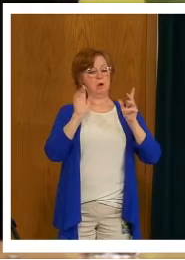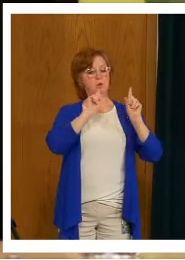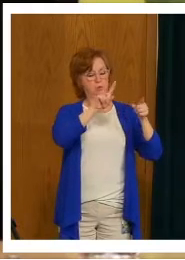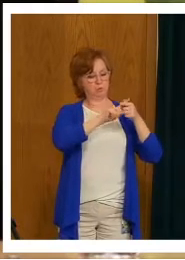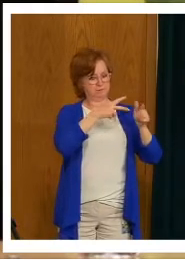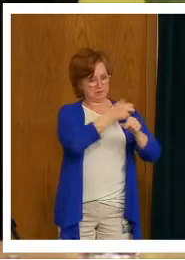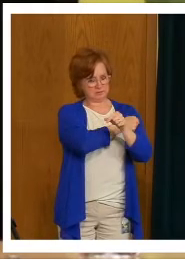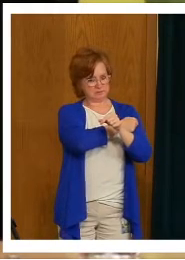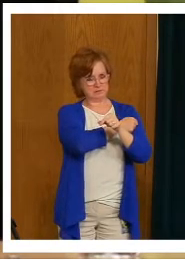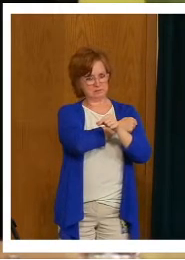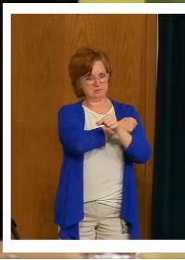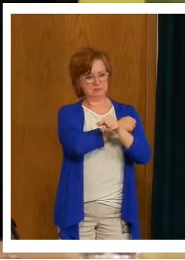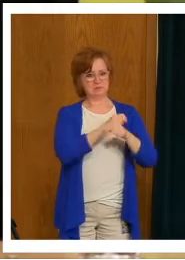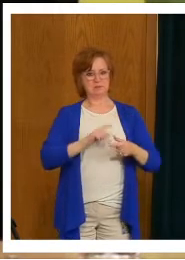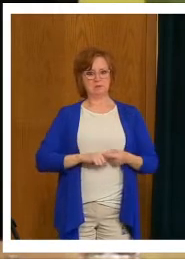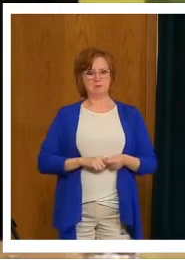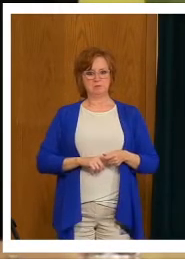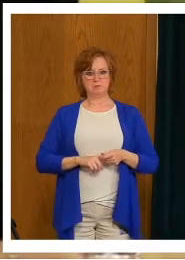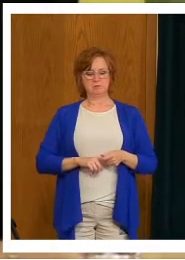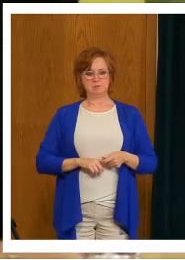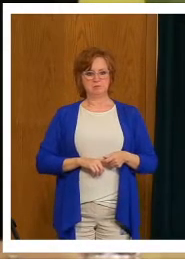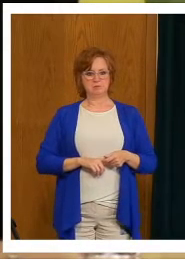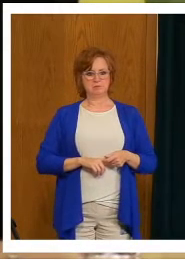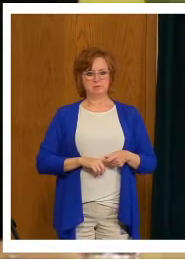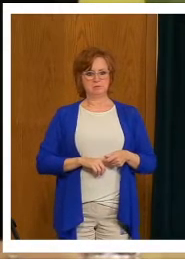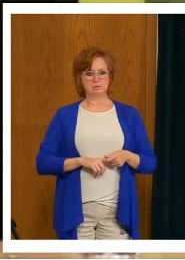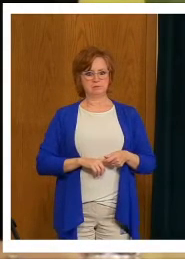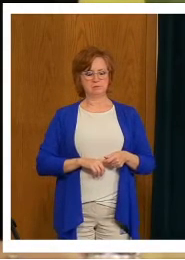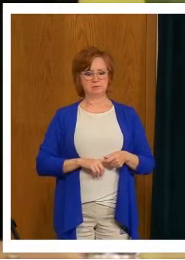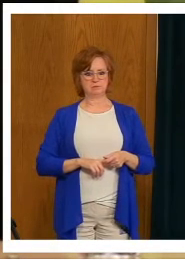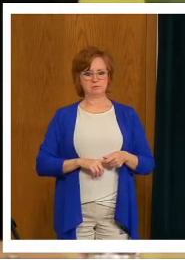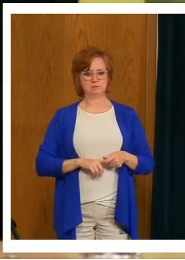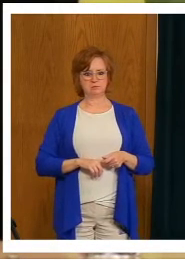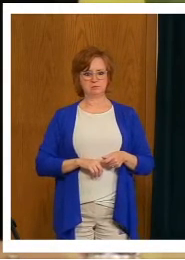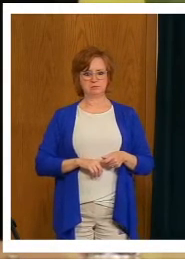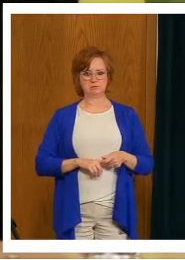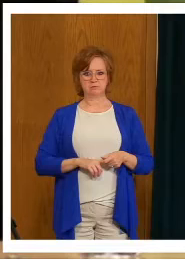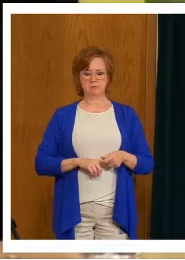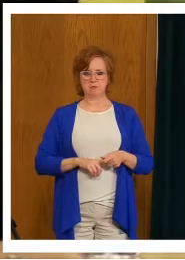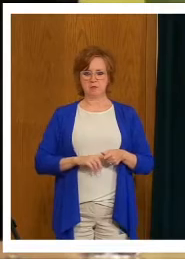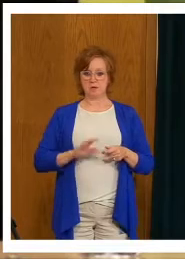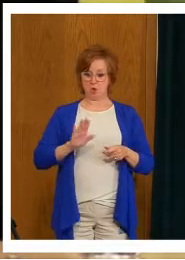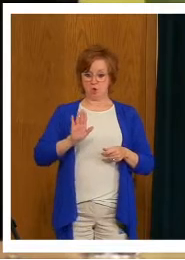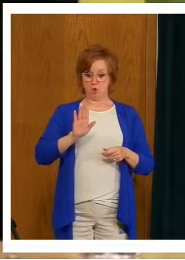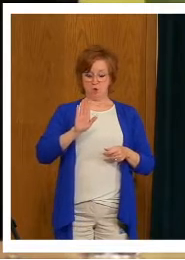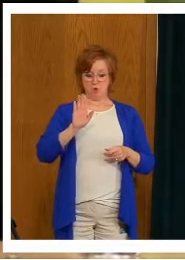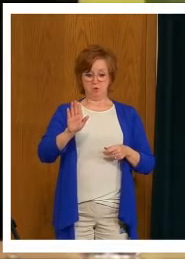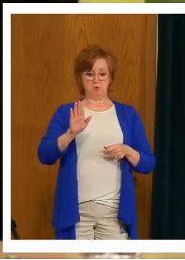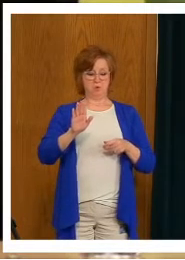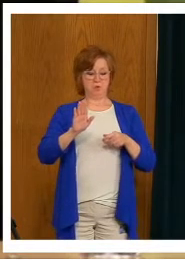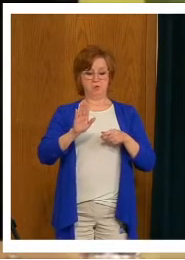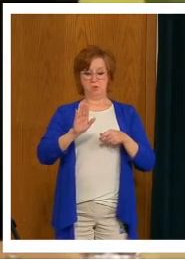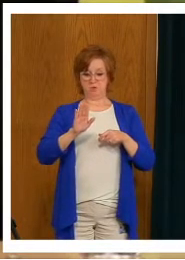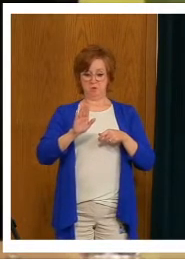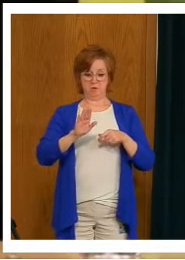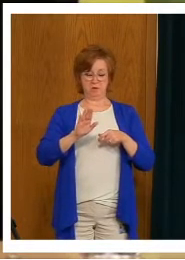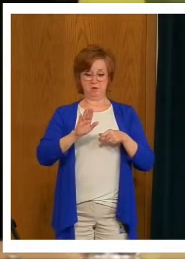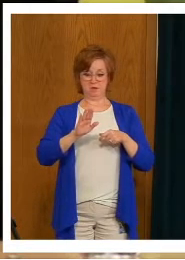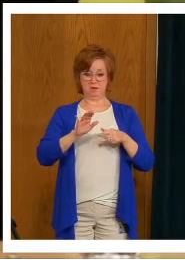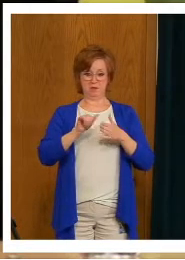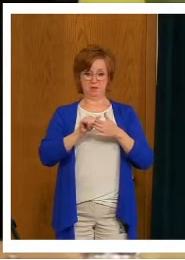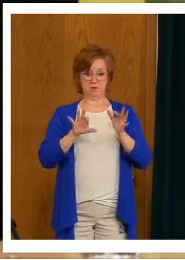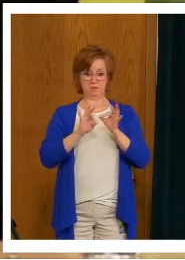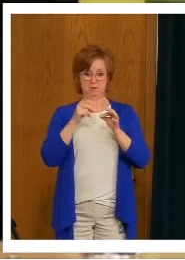but go and take the first opportunity that they have to get vaccinated, is so that we're all vaccinated with that one dose as quickly